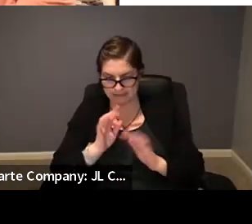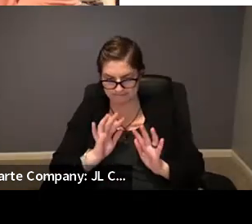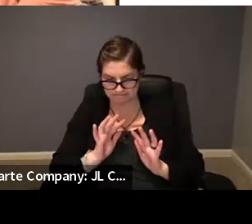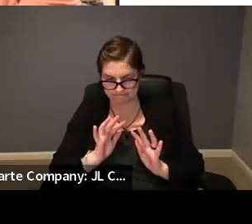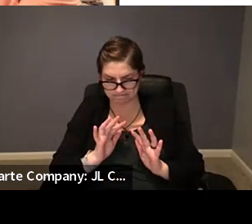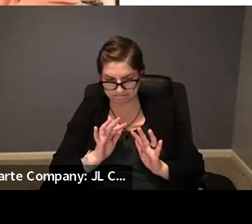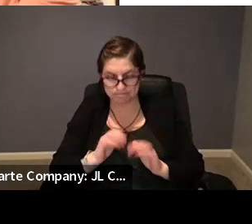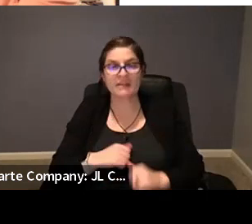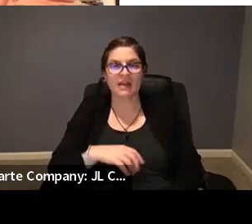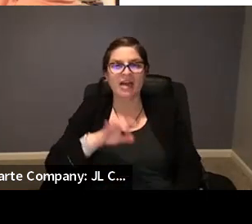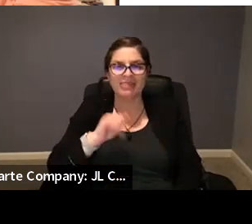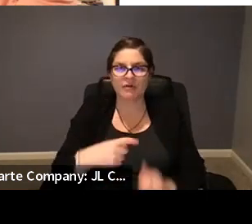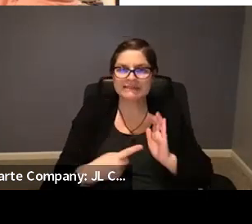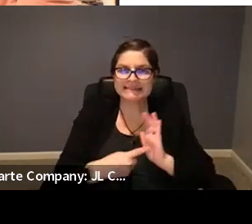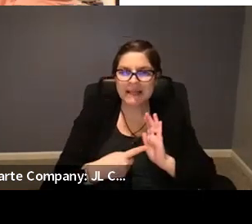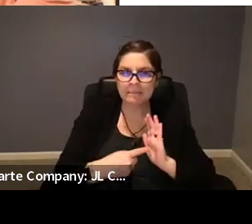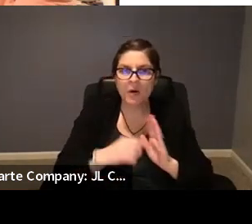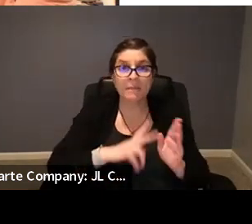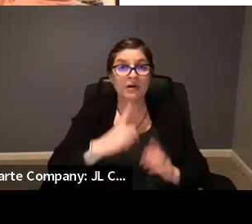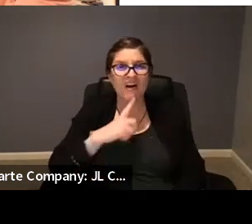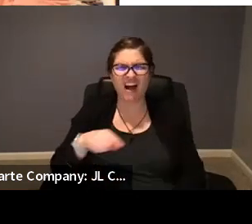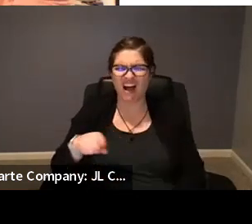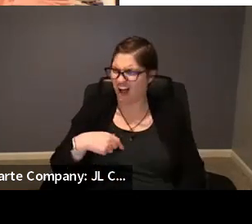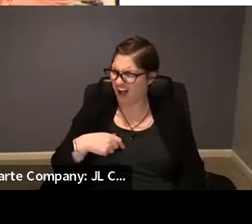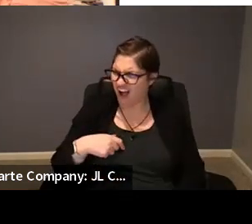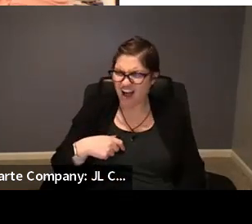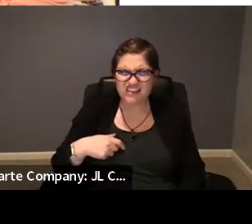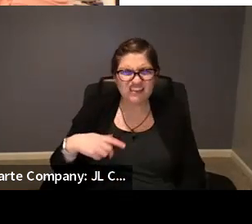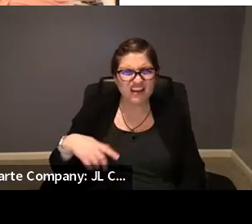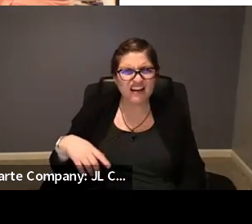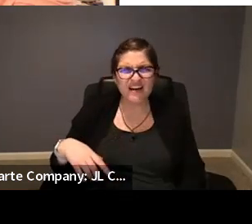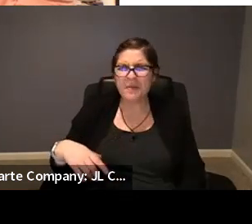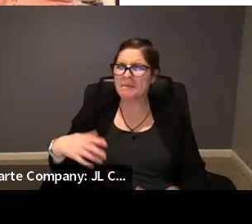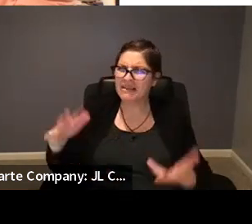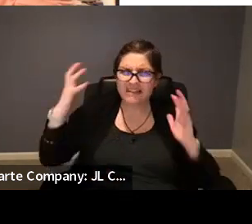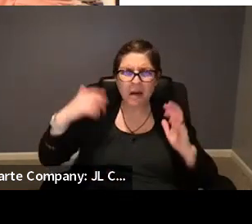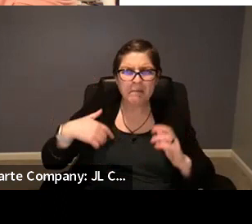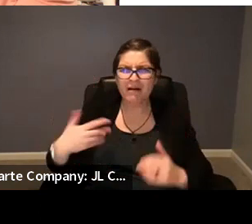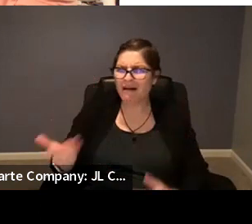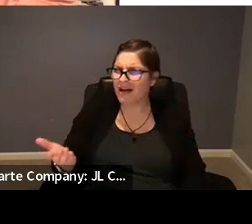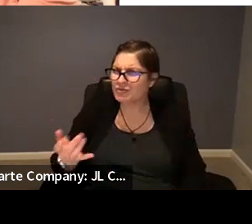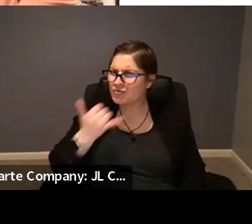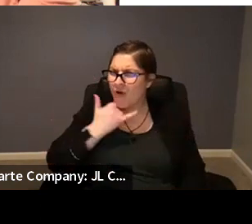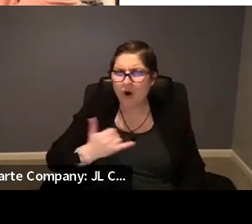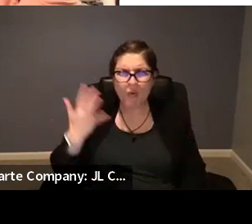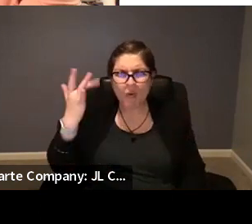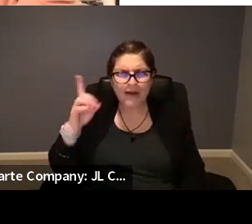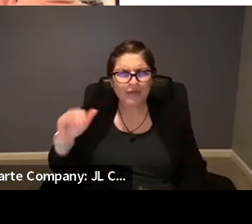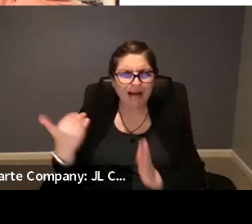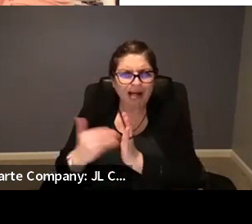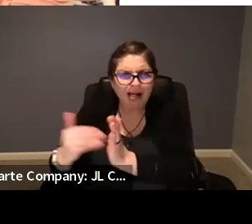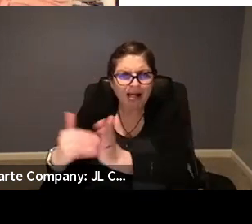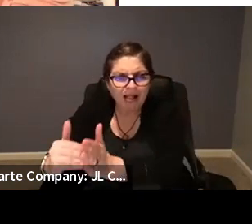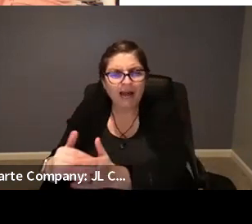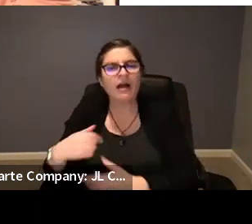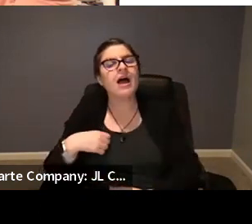that was an instance of folks saying like, yo, this is fucked up. We've been dealing this with forever. Like, why do you always do this? And it kind of getting into the mainstream, but then you also